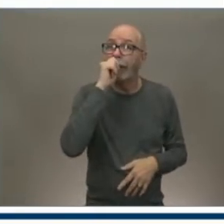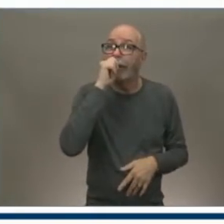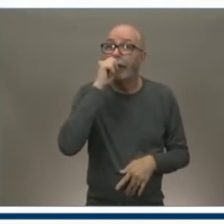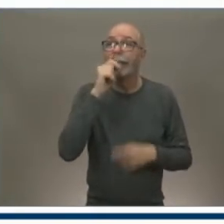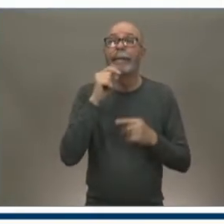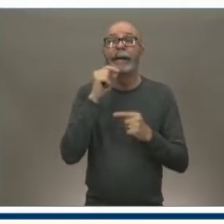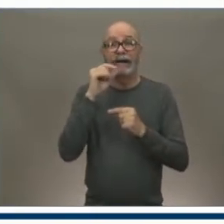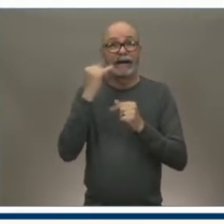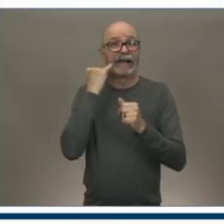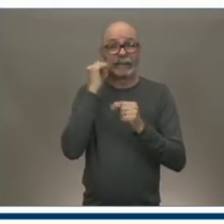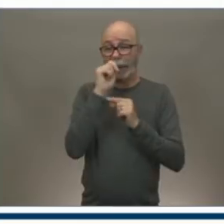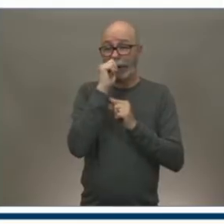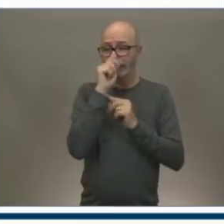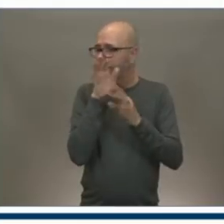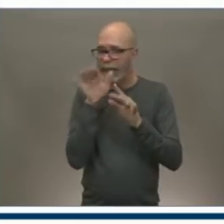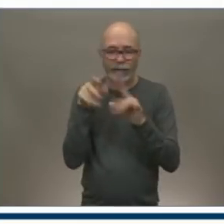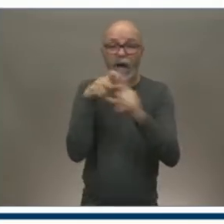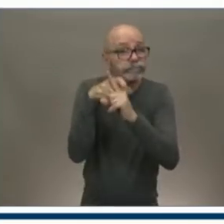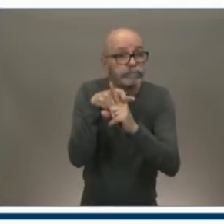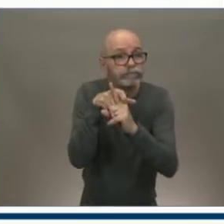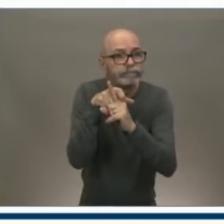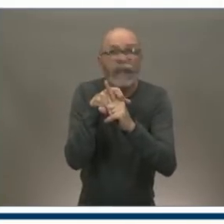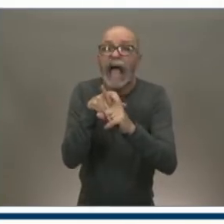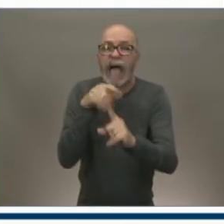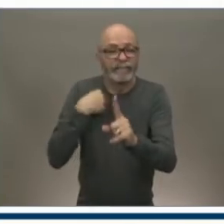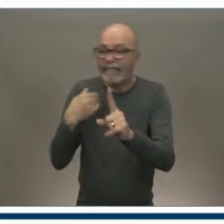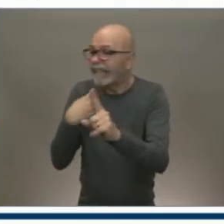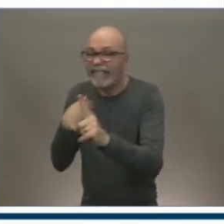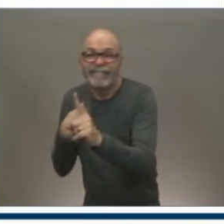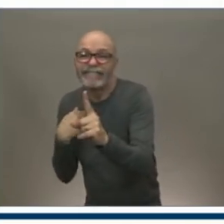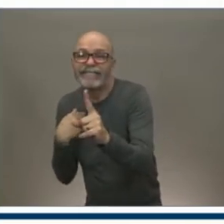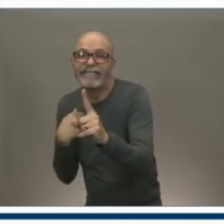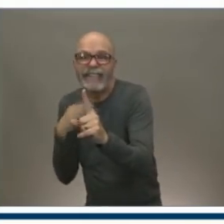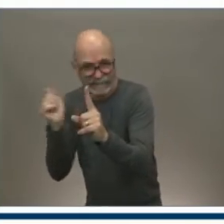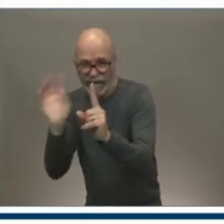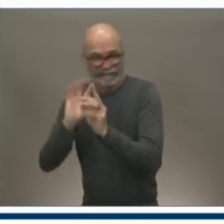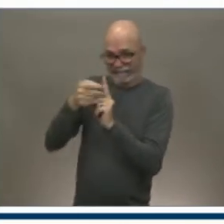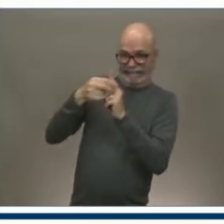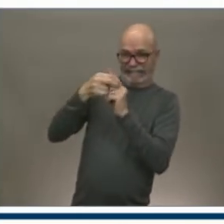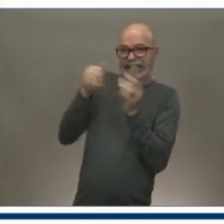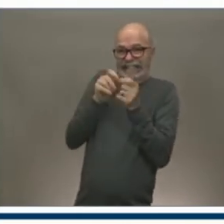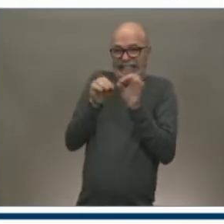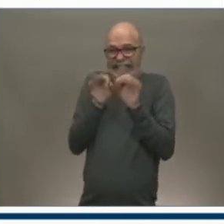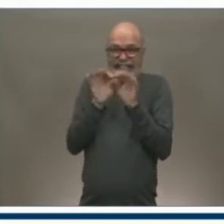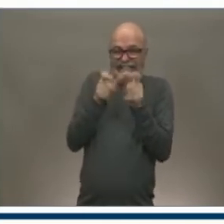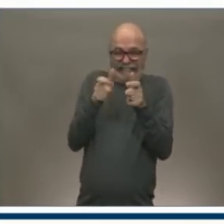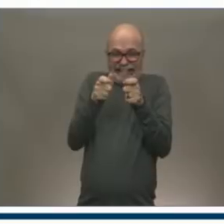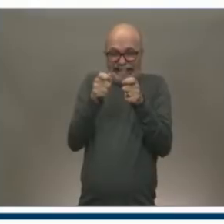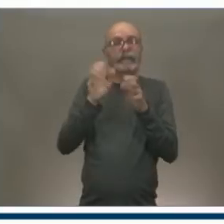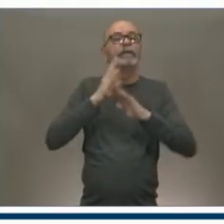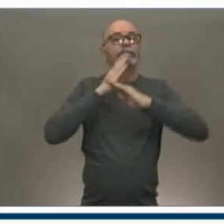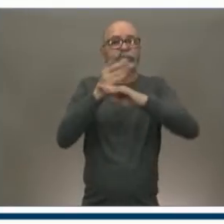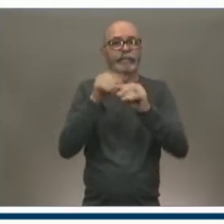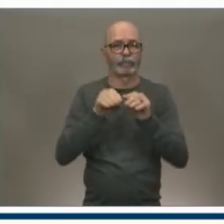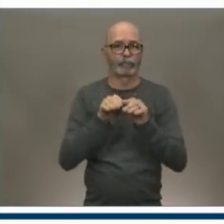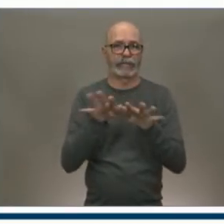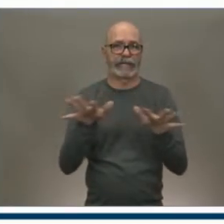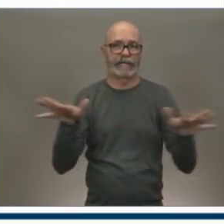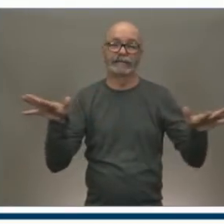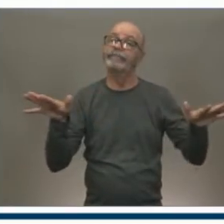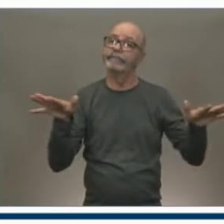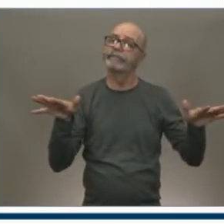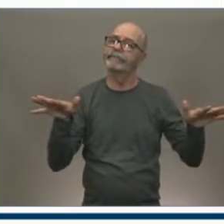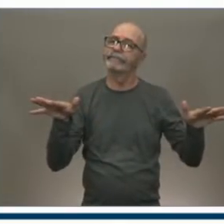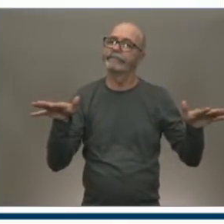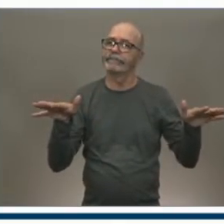spread. And so we encourage all Nova Scotians to consider making COVID-19 testing part of their ongoing personal